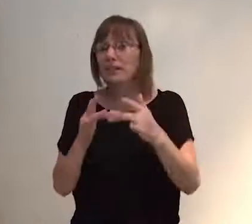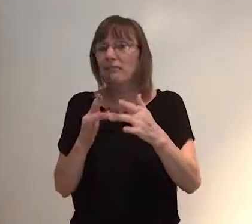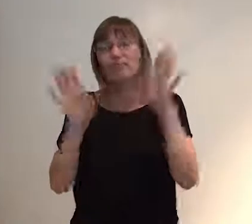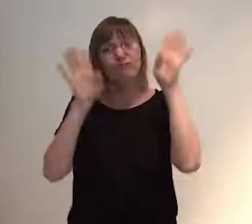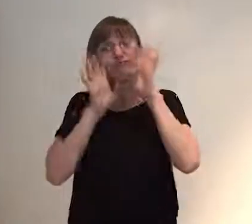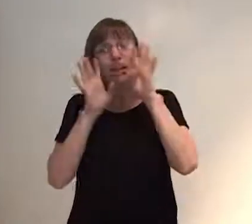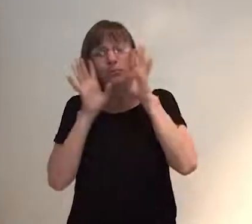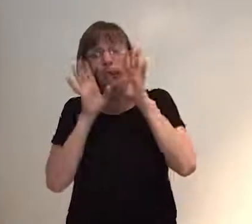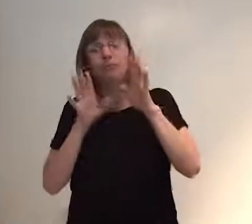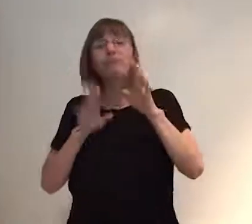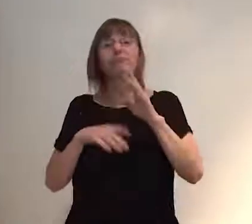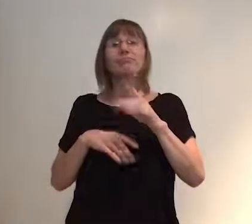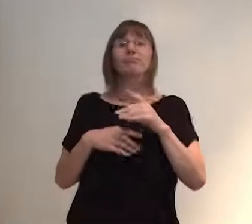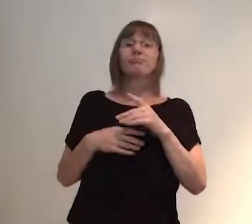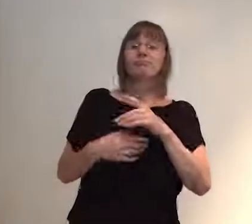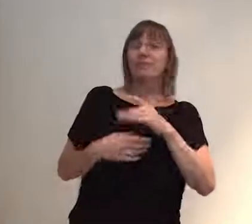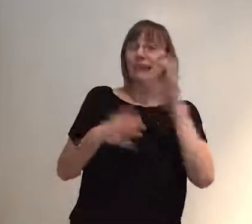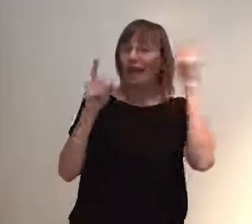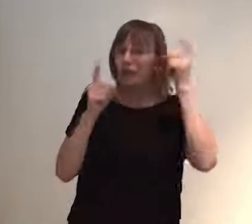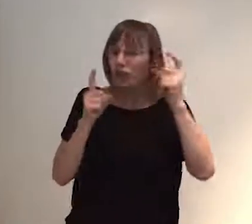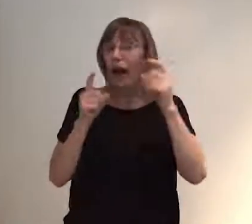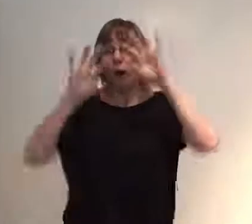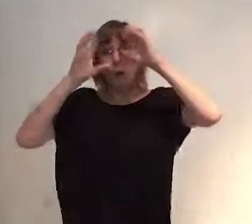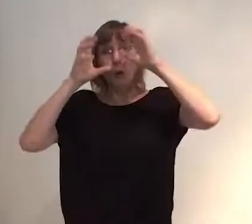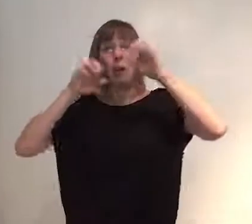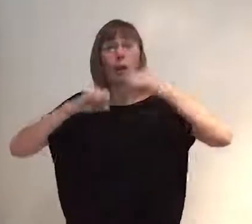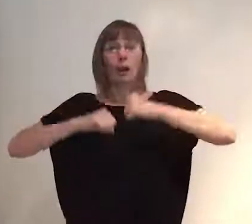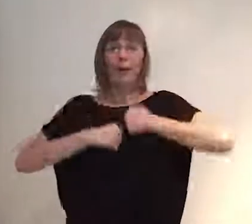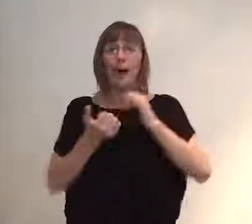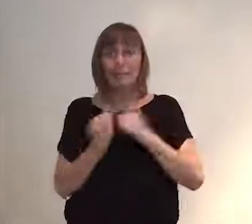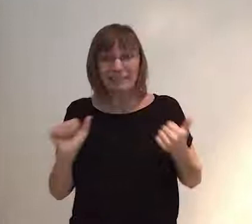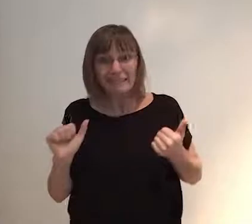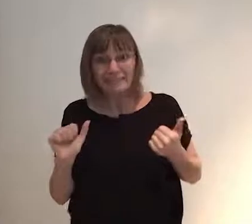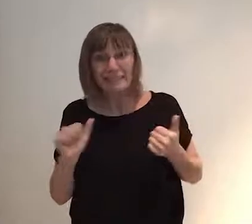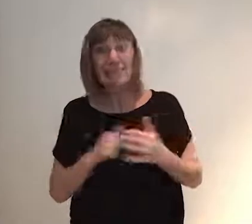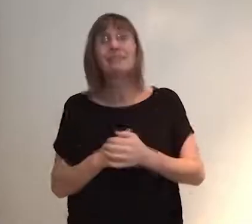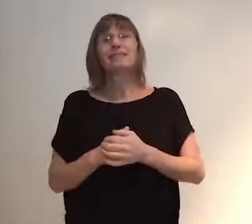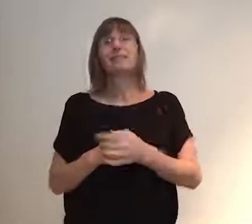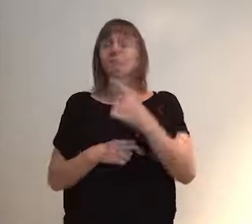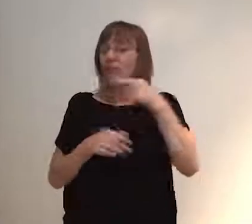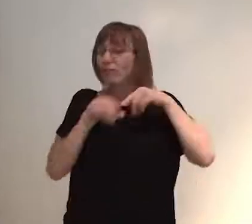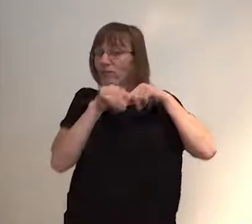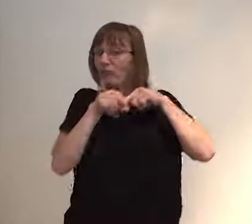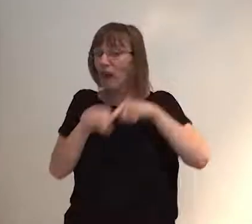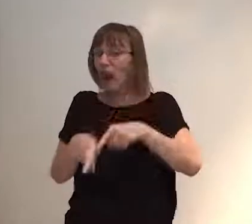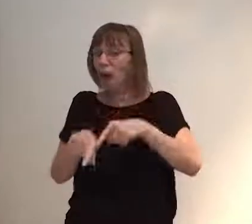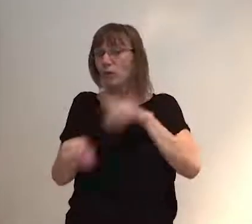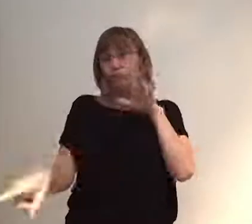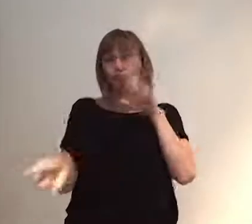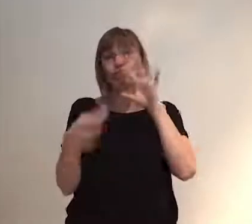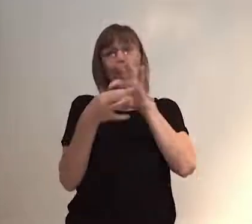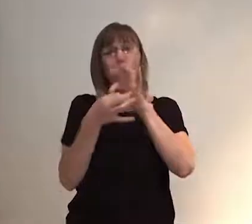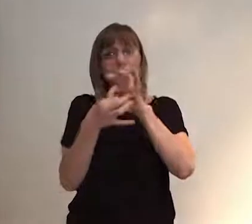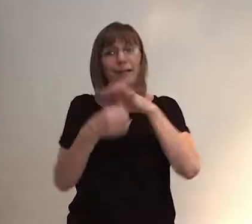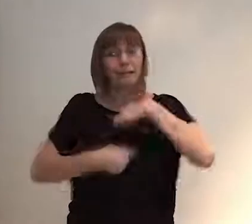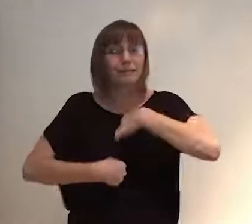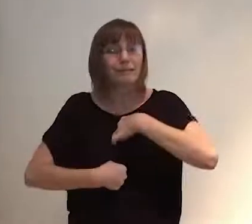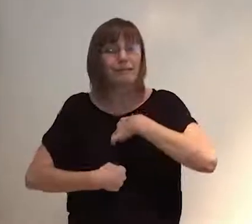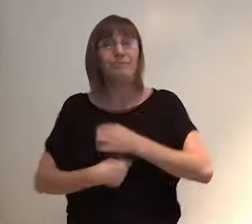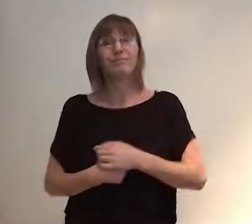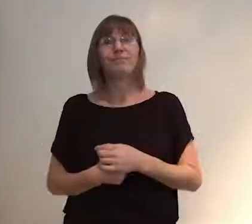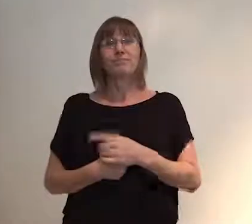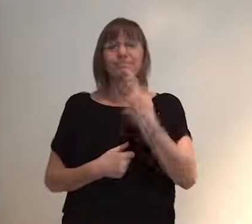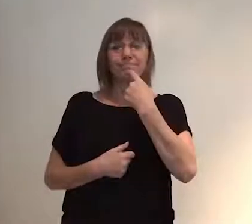website, Facebook, like it, Instagram and Google my business, follow on there and get in touch, make